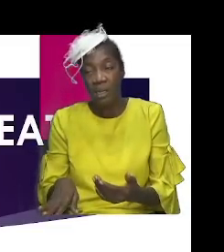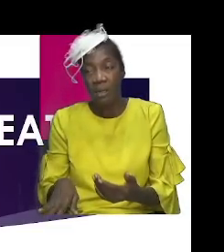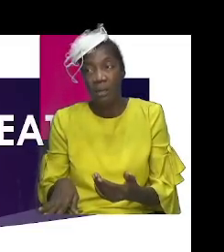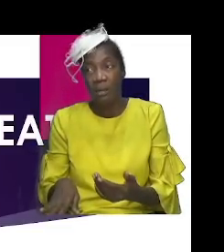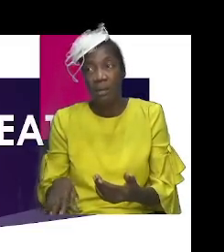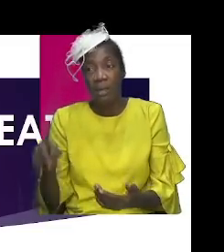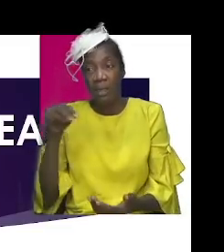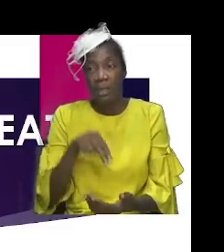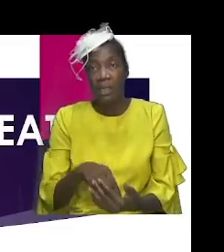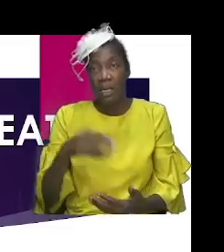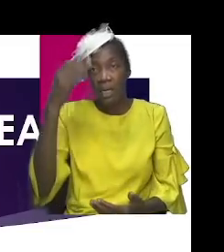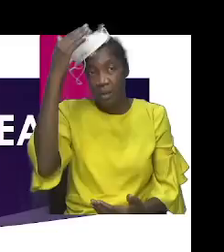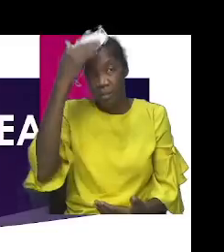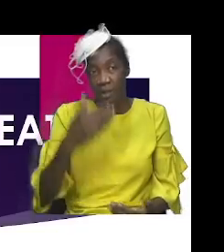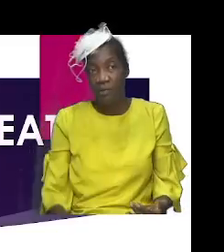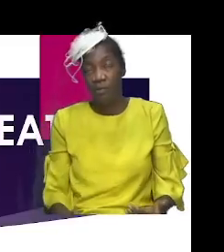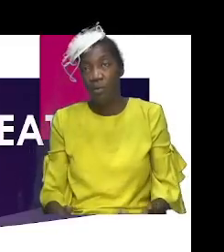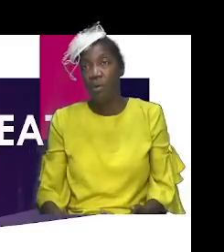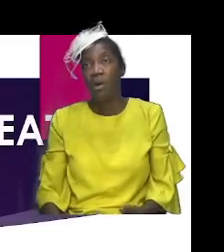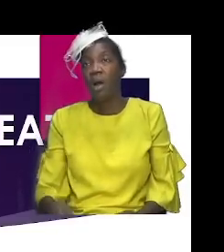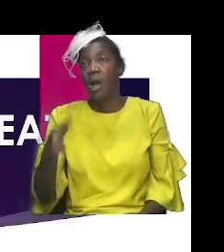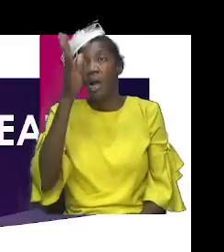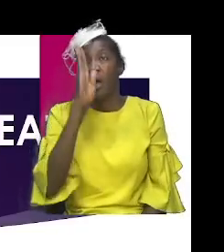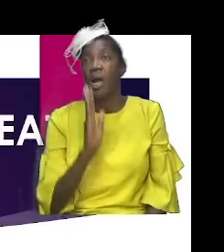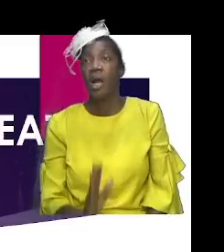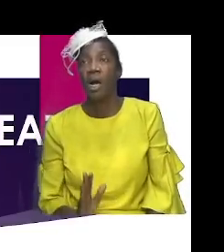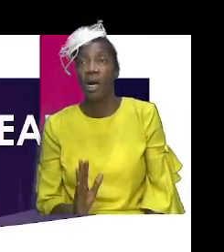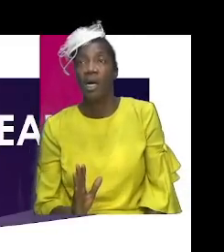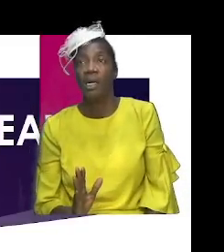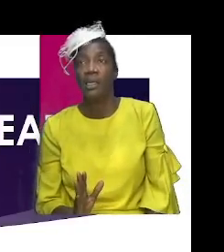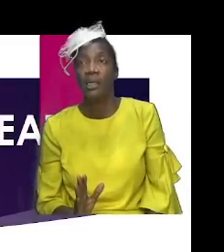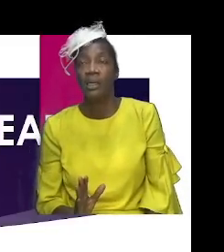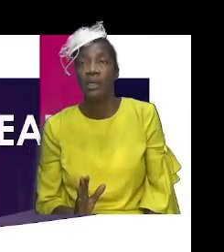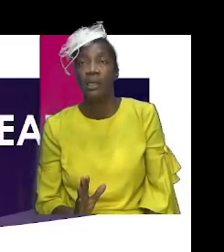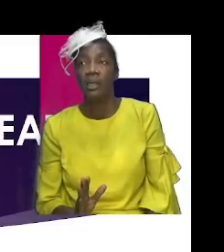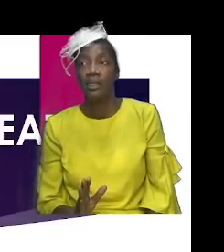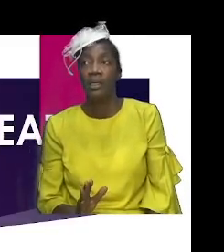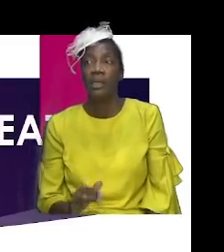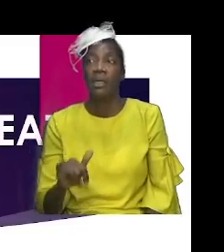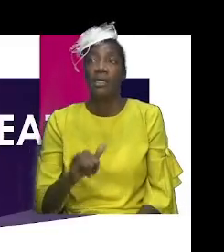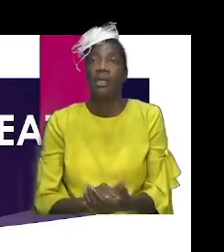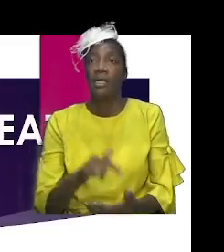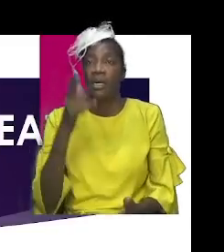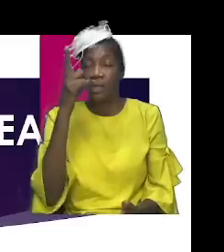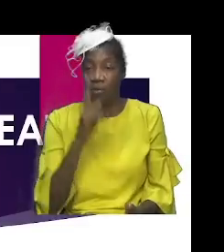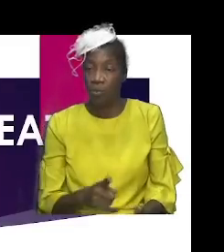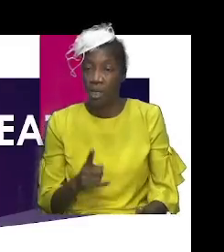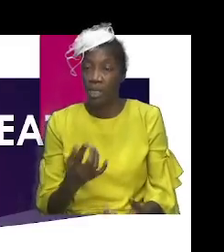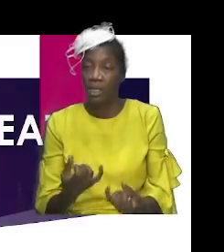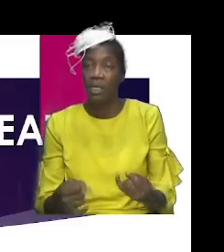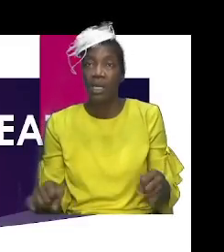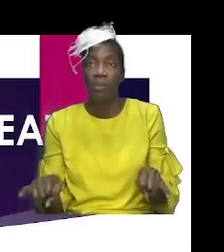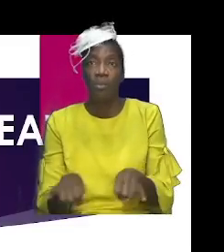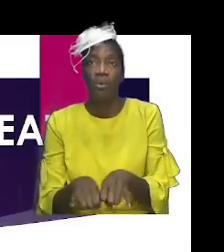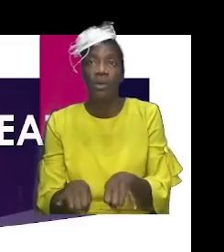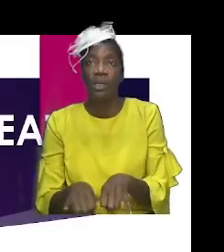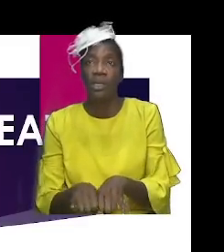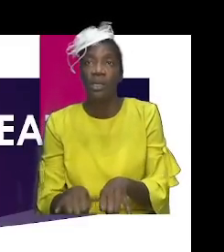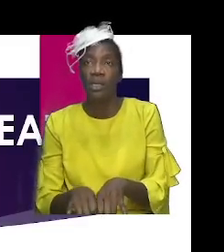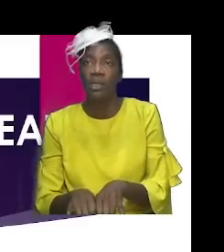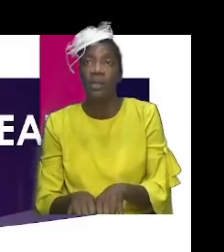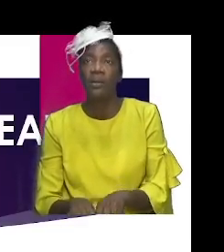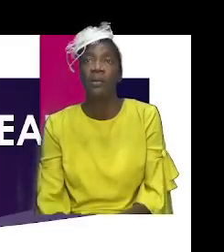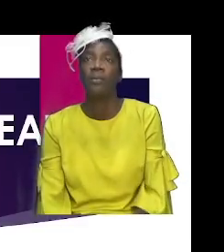to stand before him. And that is what is going to be crucial. As we go into the